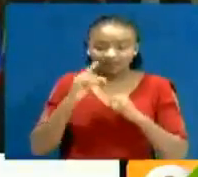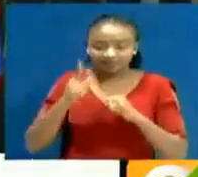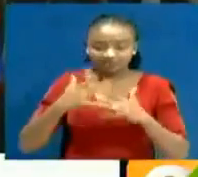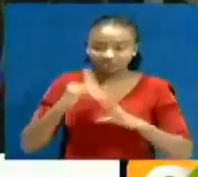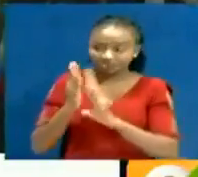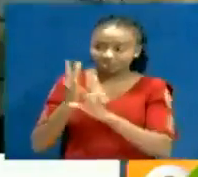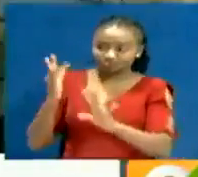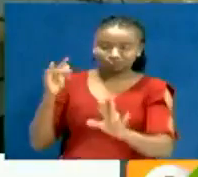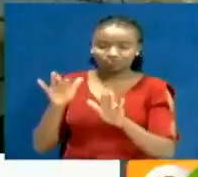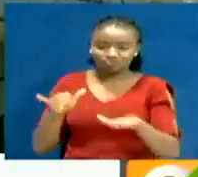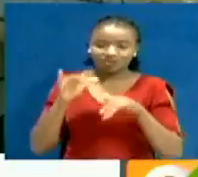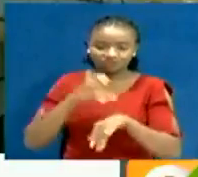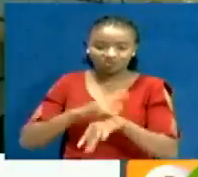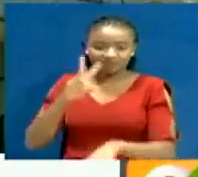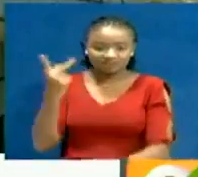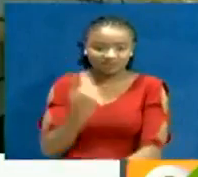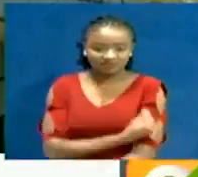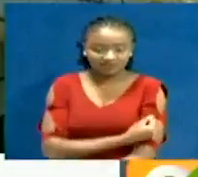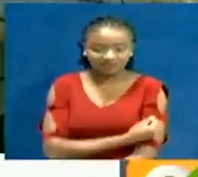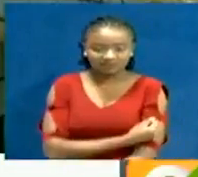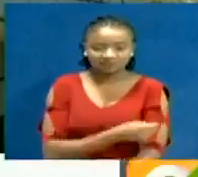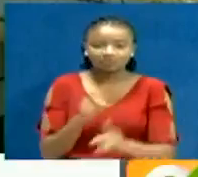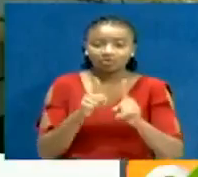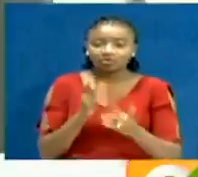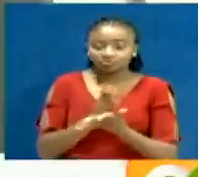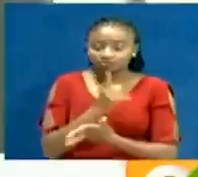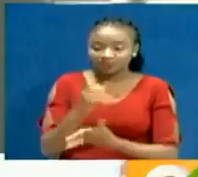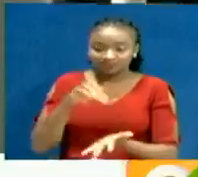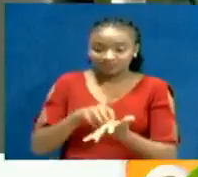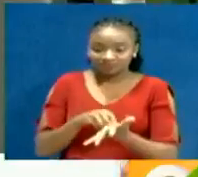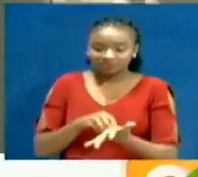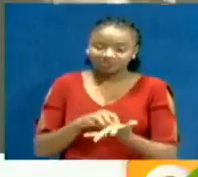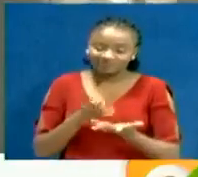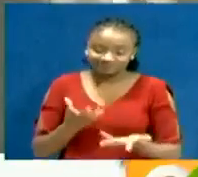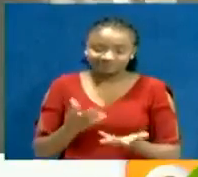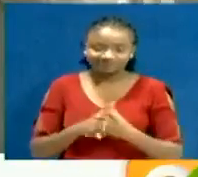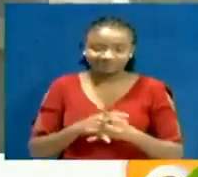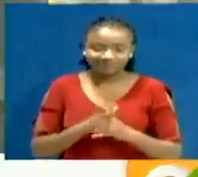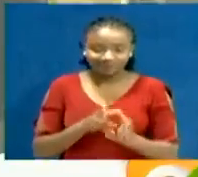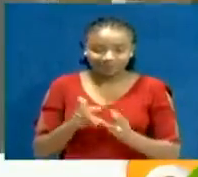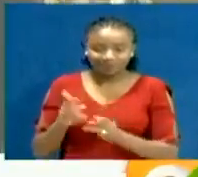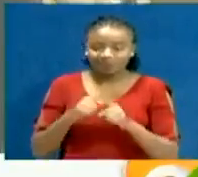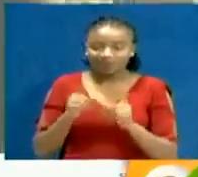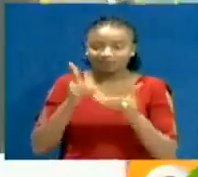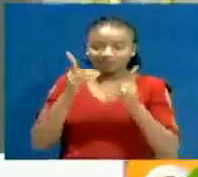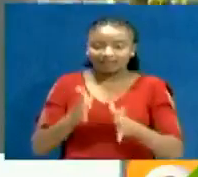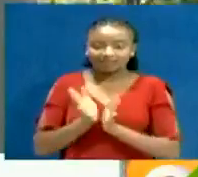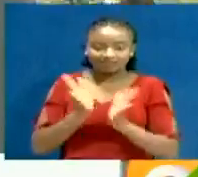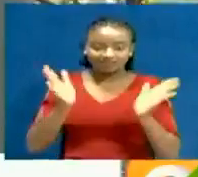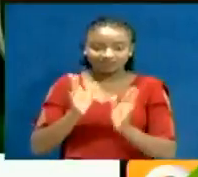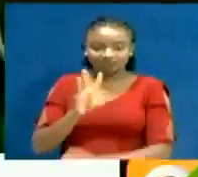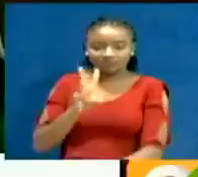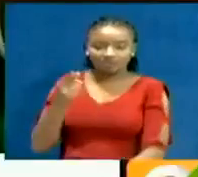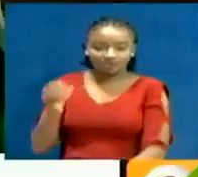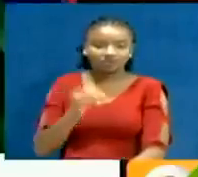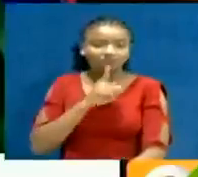to receive their second jab. It is a situation that Tedros Adhanom, the Director General at the World Health Organization, describes as